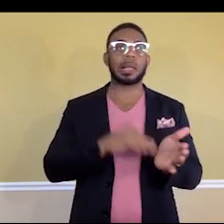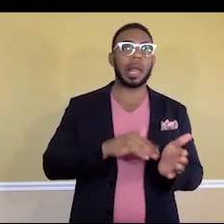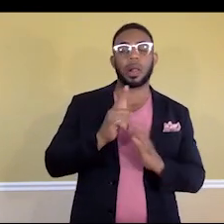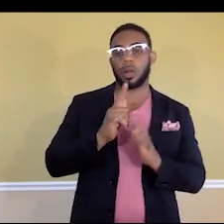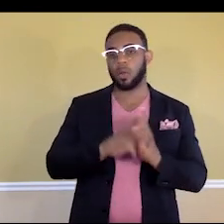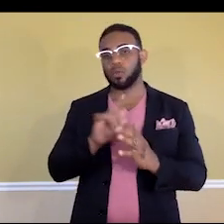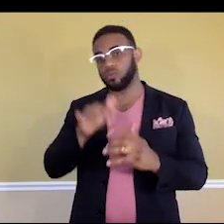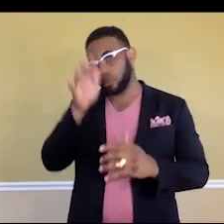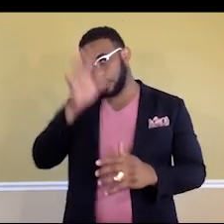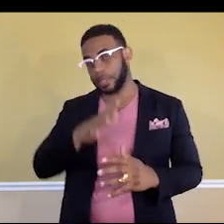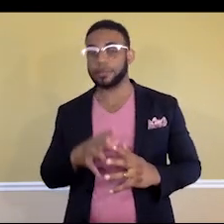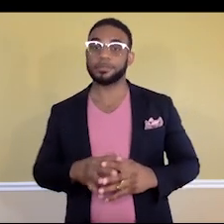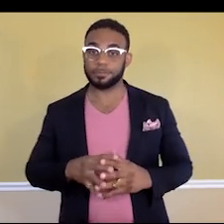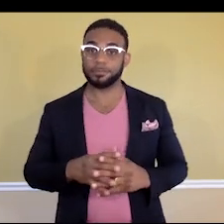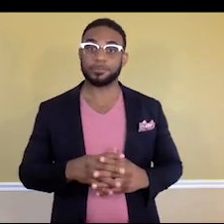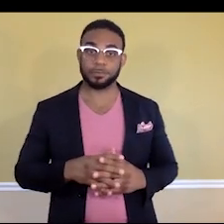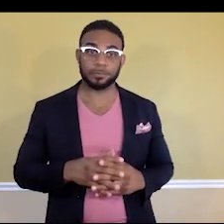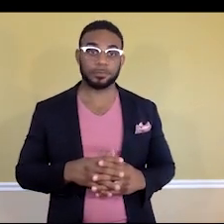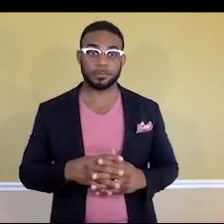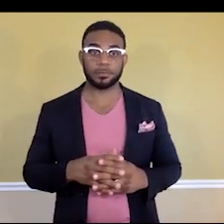lawyer to men.